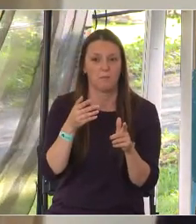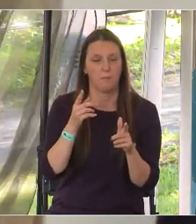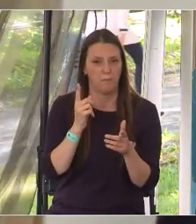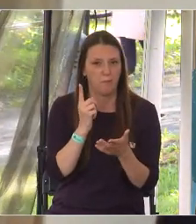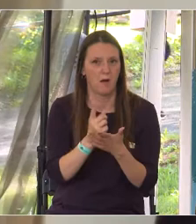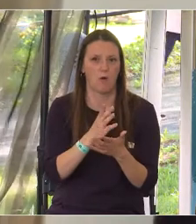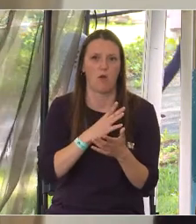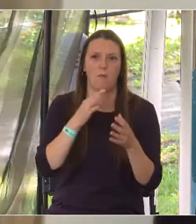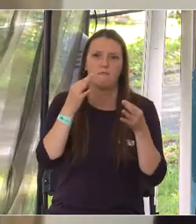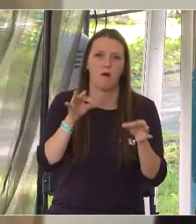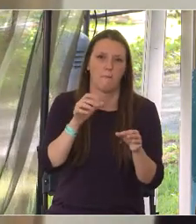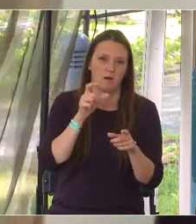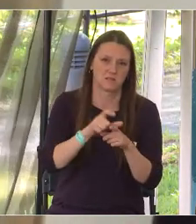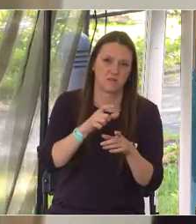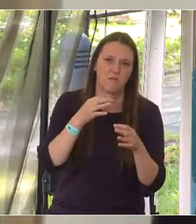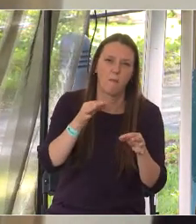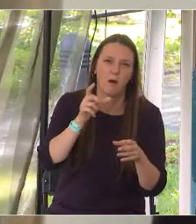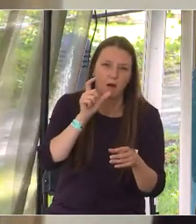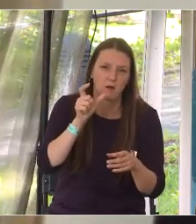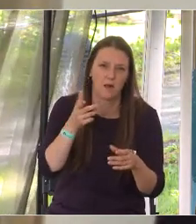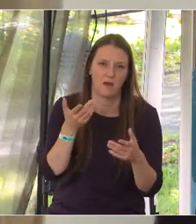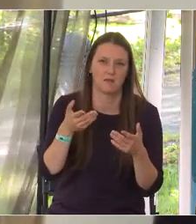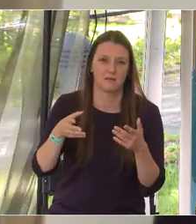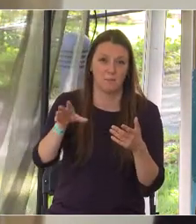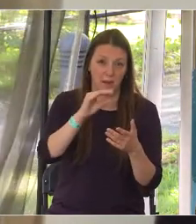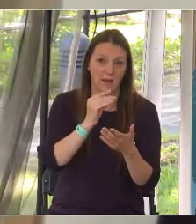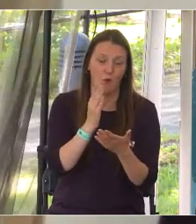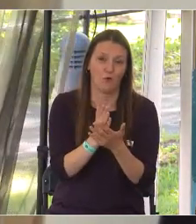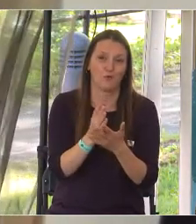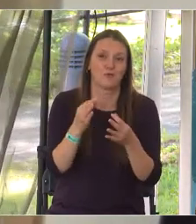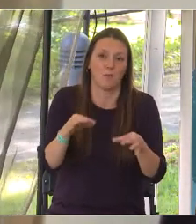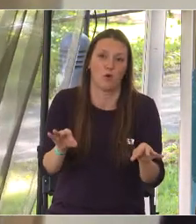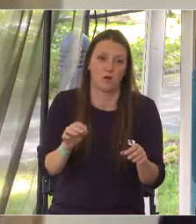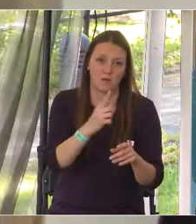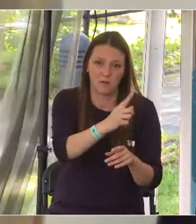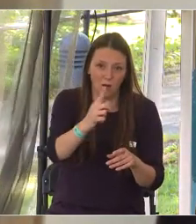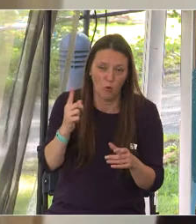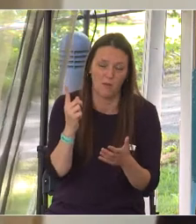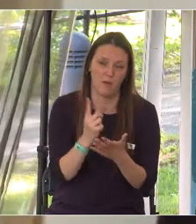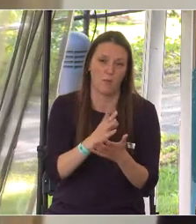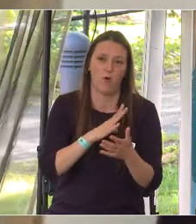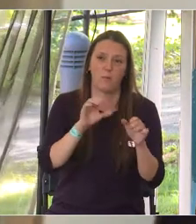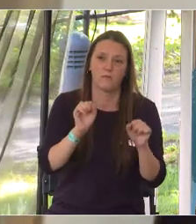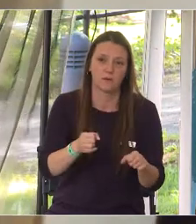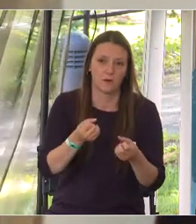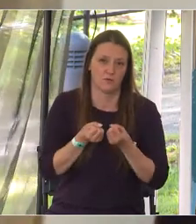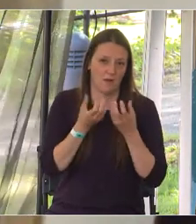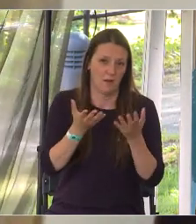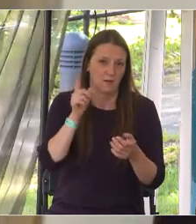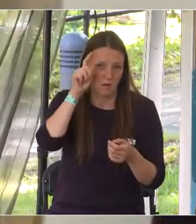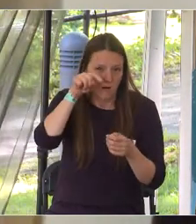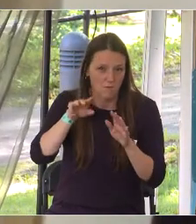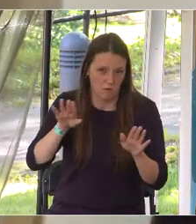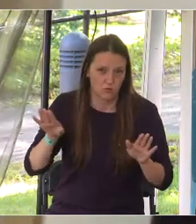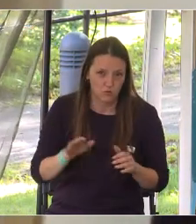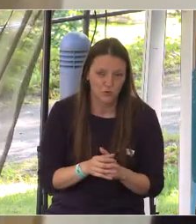have free speech, that everybody has the possibility to express their opinion. And that